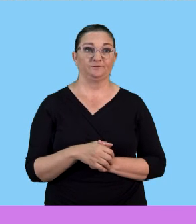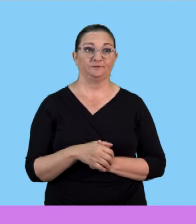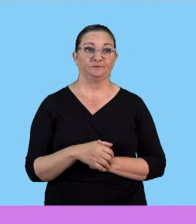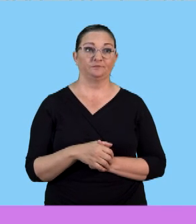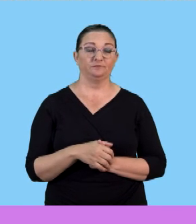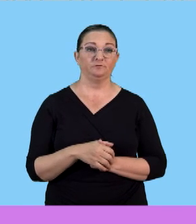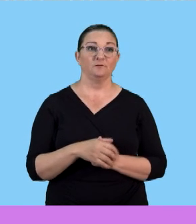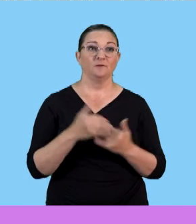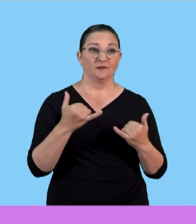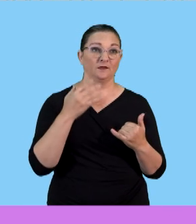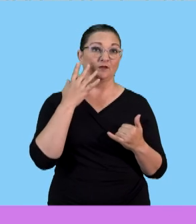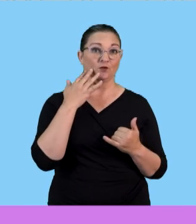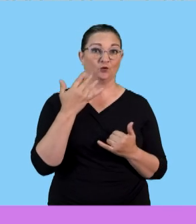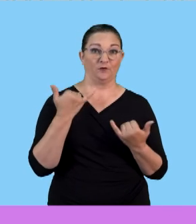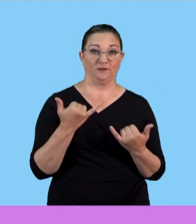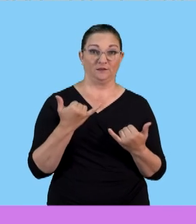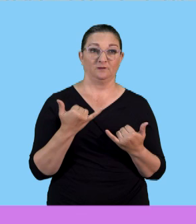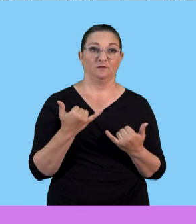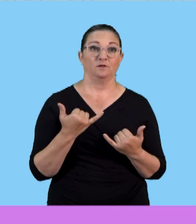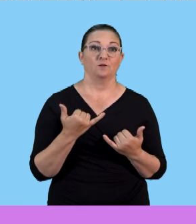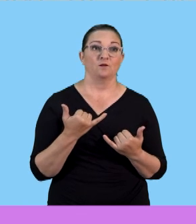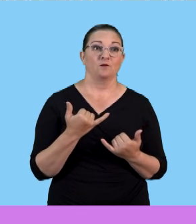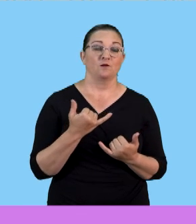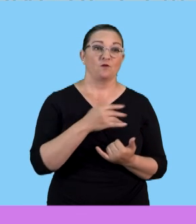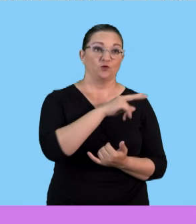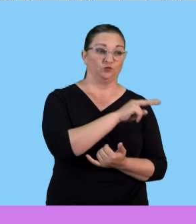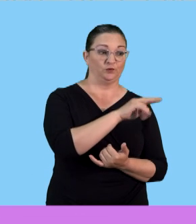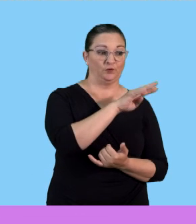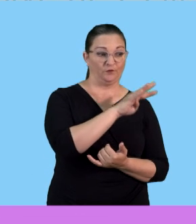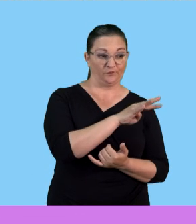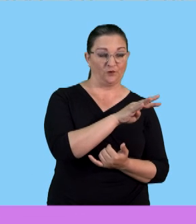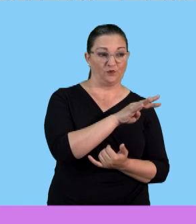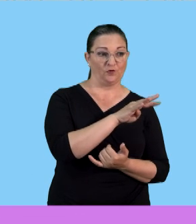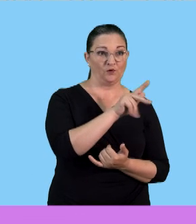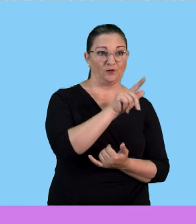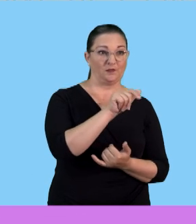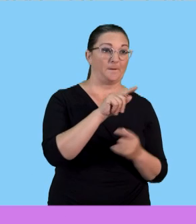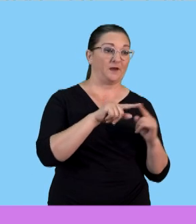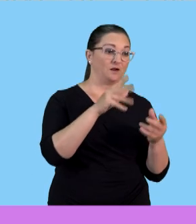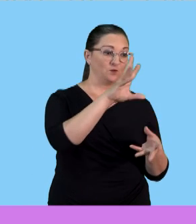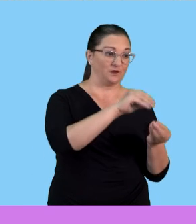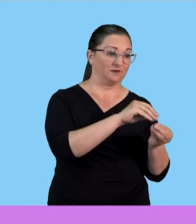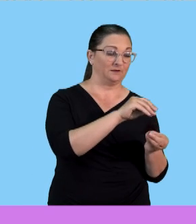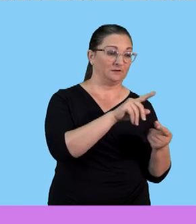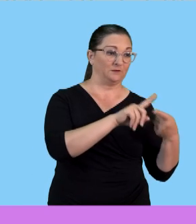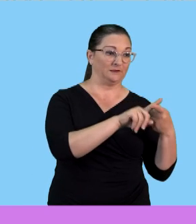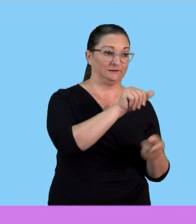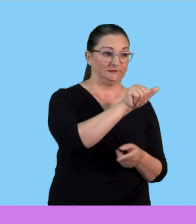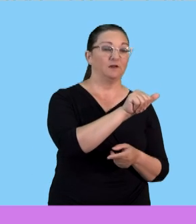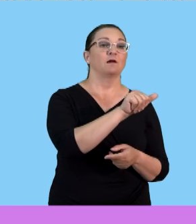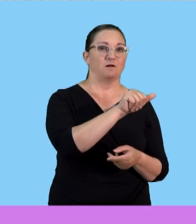24 kiloliters. So when we are adding these two, if you say 6 plus 24, it gives you a 30.